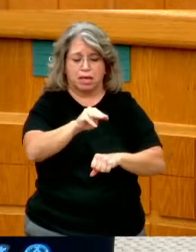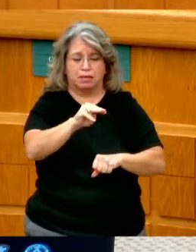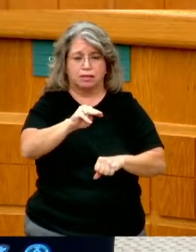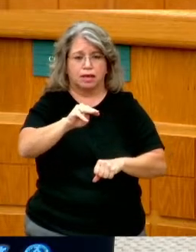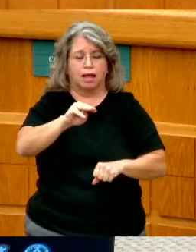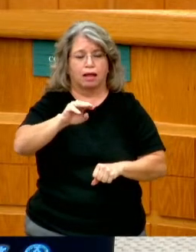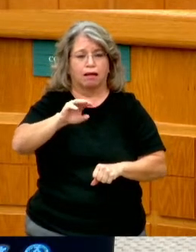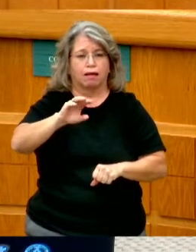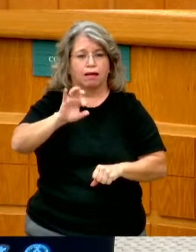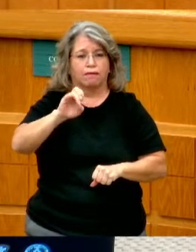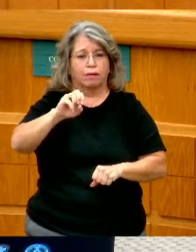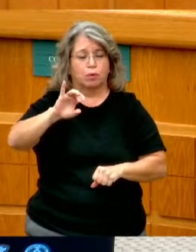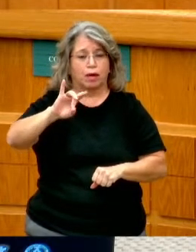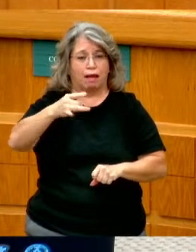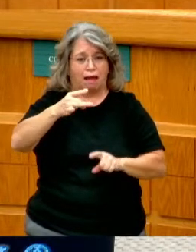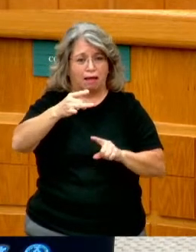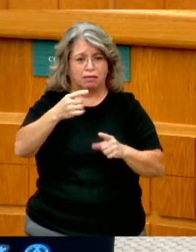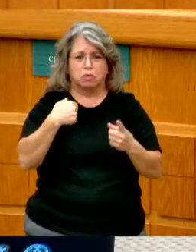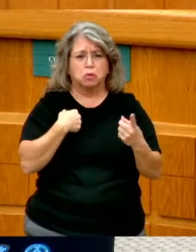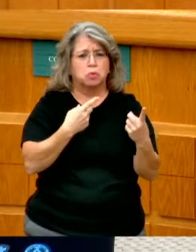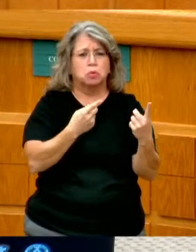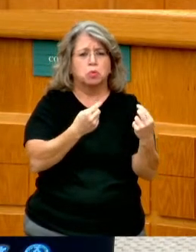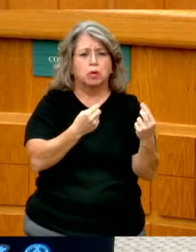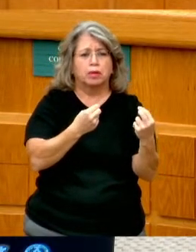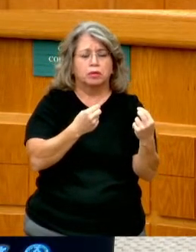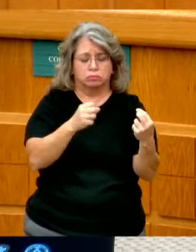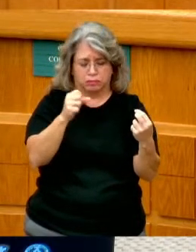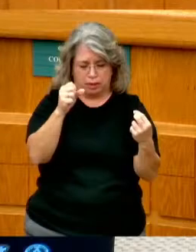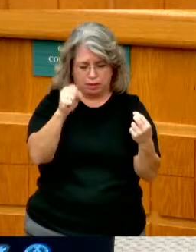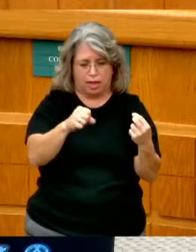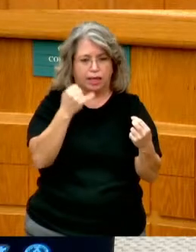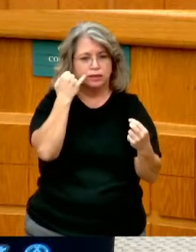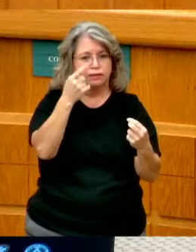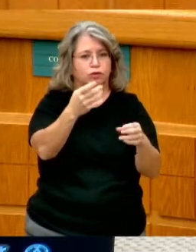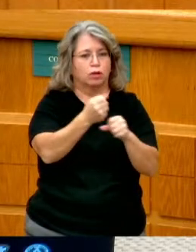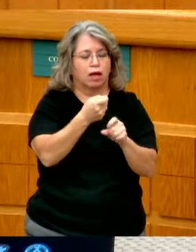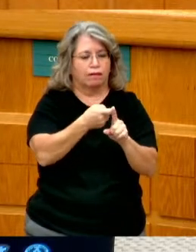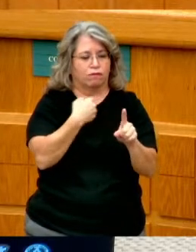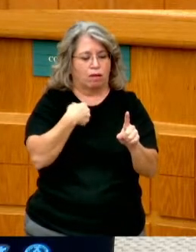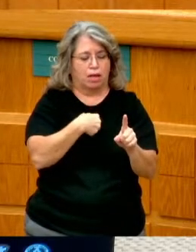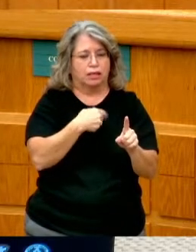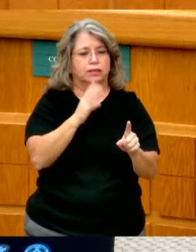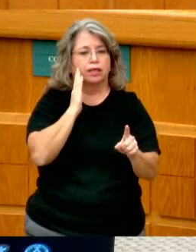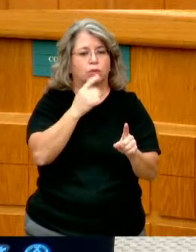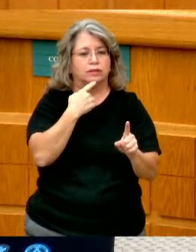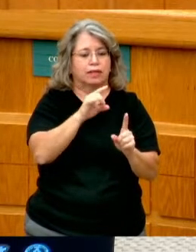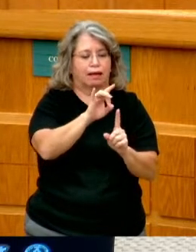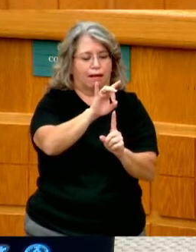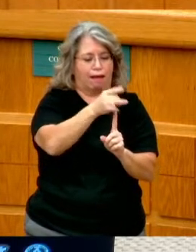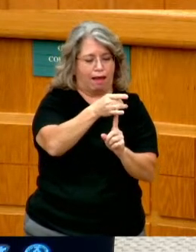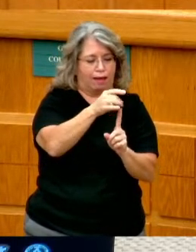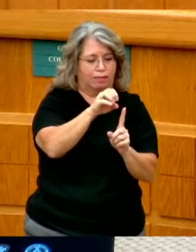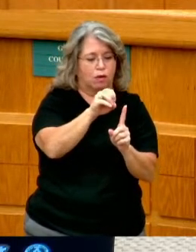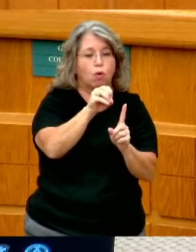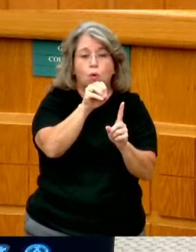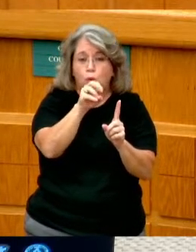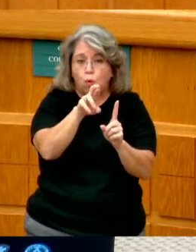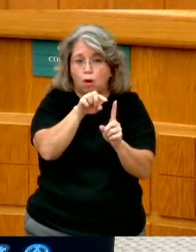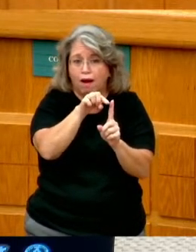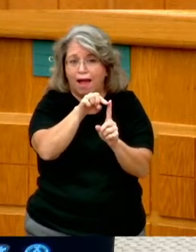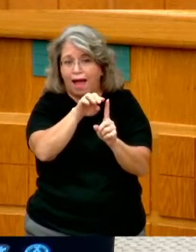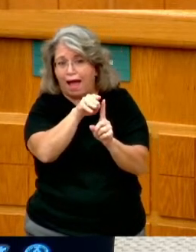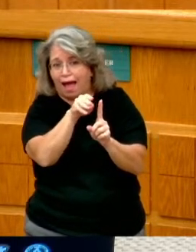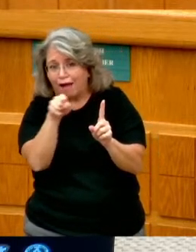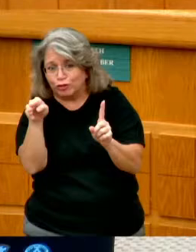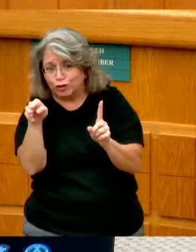Your card does say the 8th if you received it from us, the health district, but it says the 8th or after. You can get